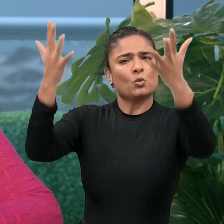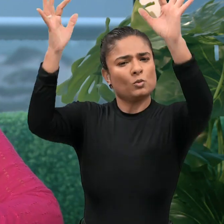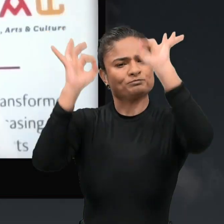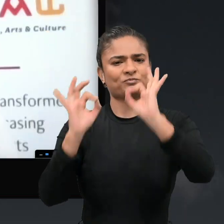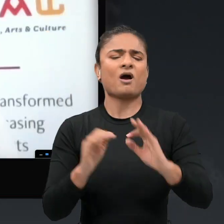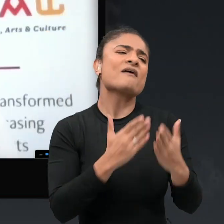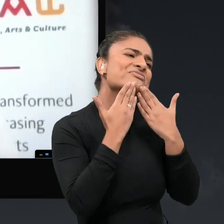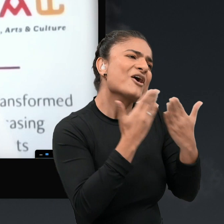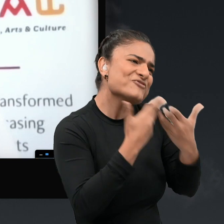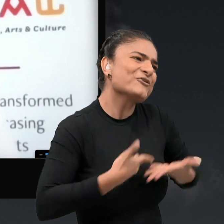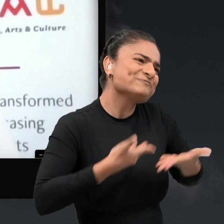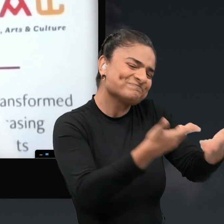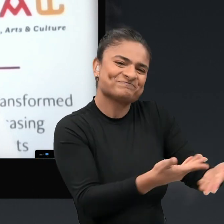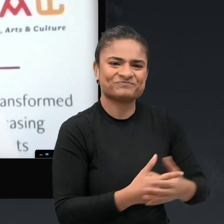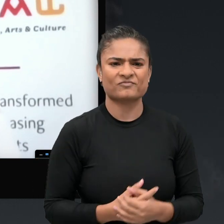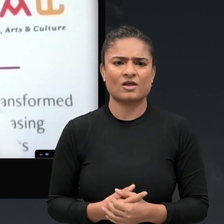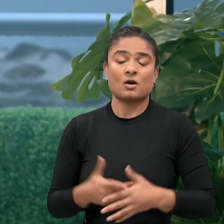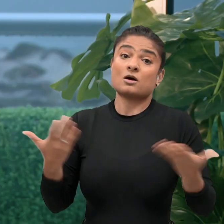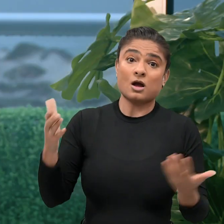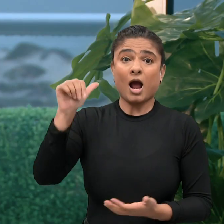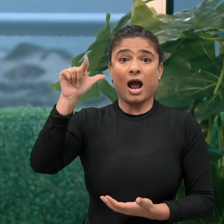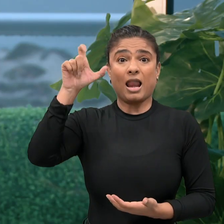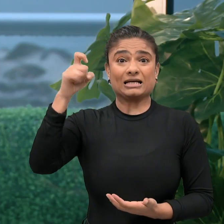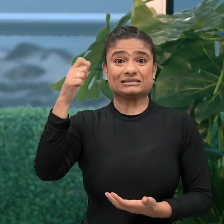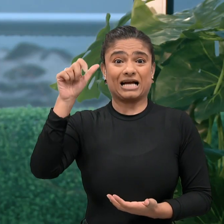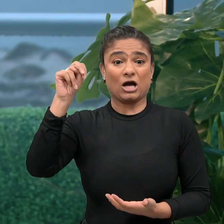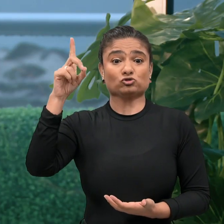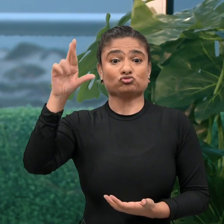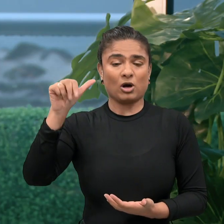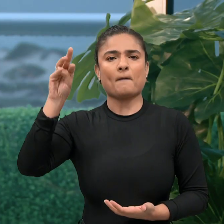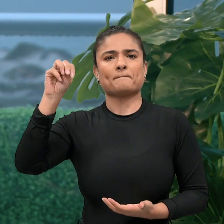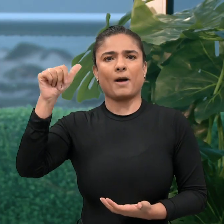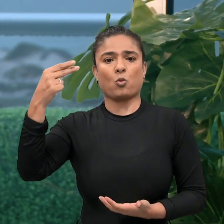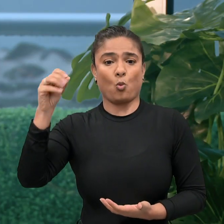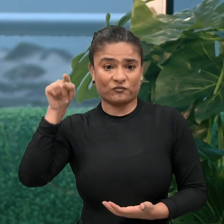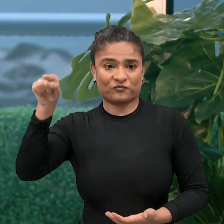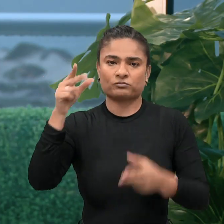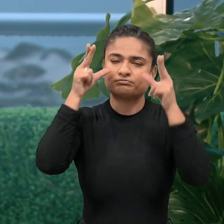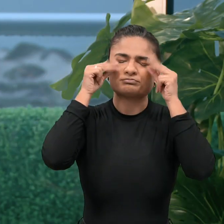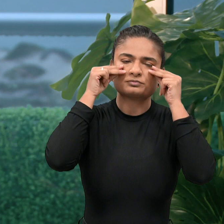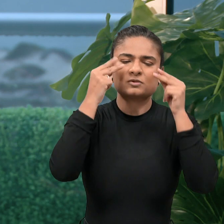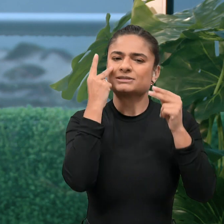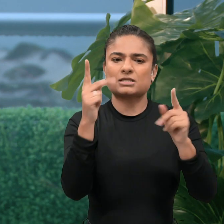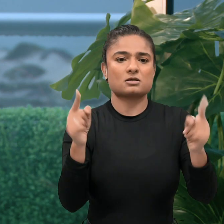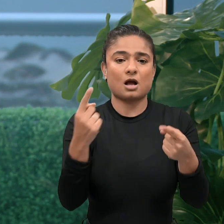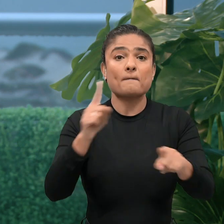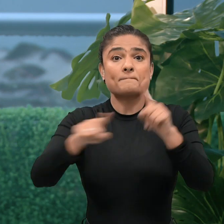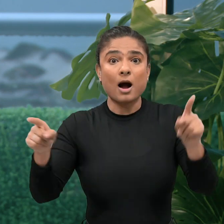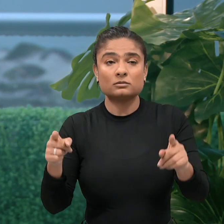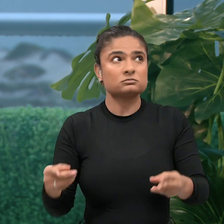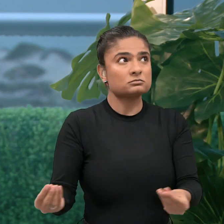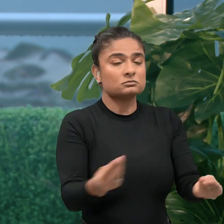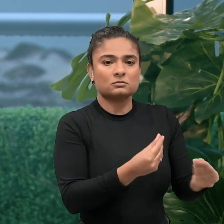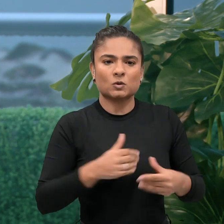that you're doing. Thank you for having me. Alexandra McLeod is an extraordinary artist of the line,